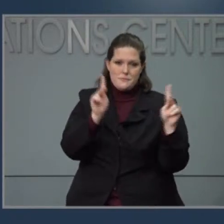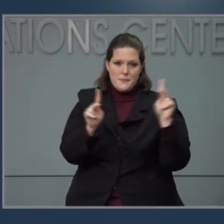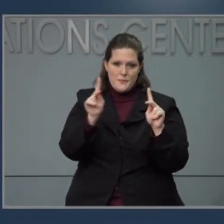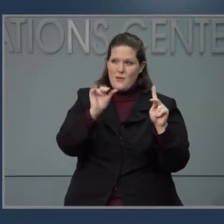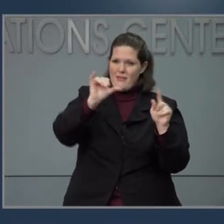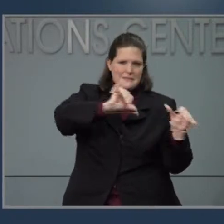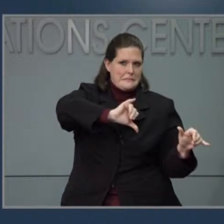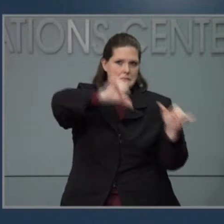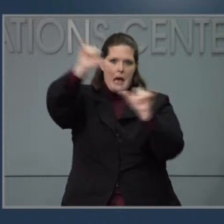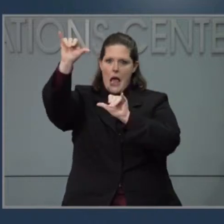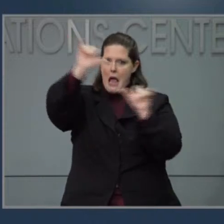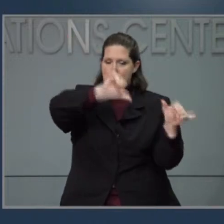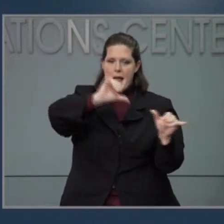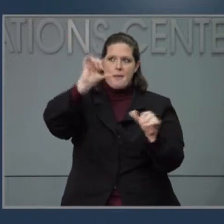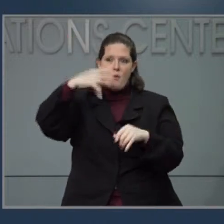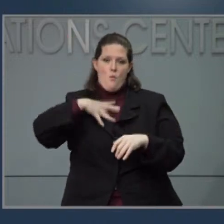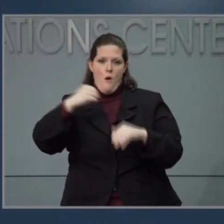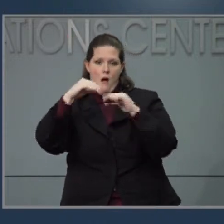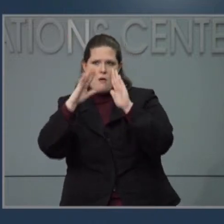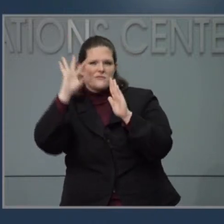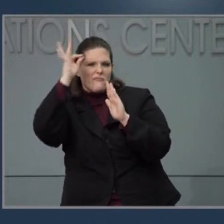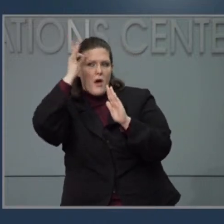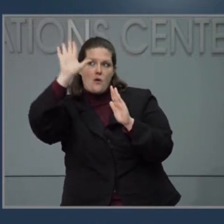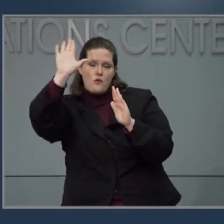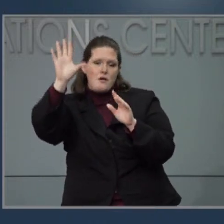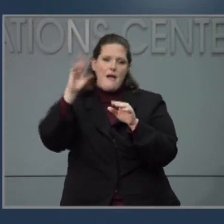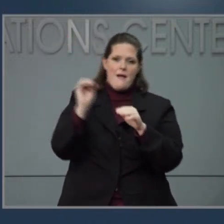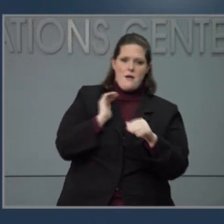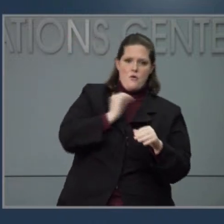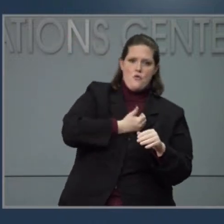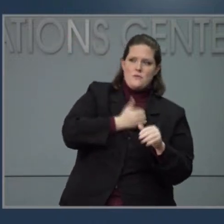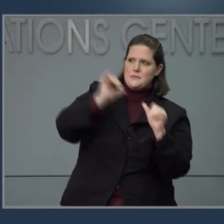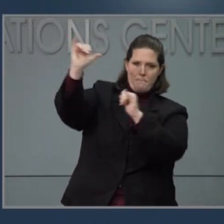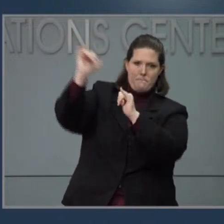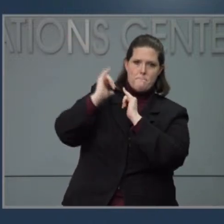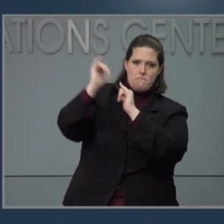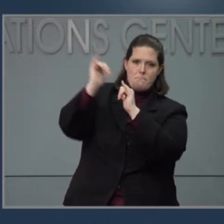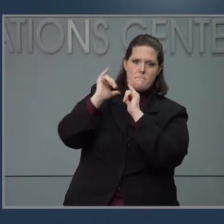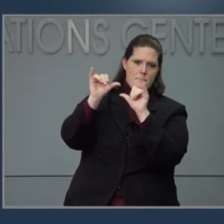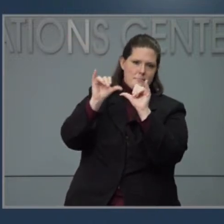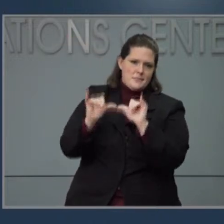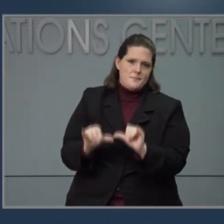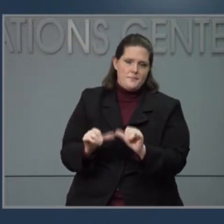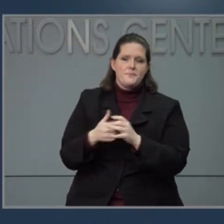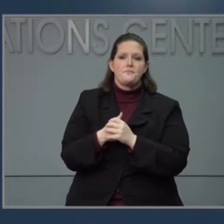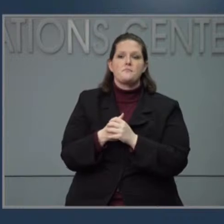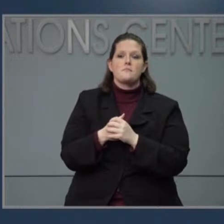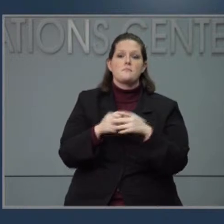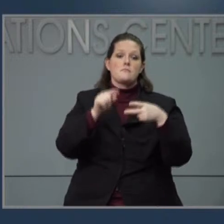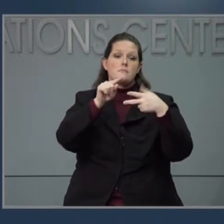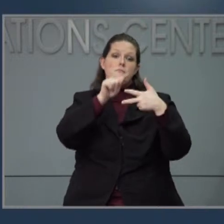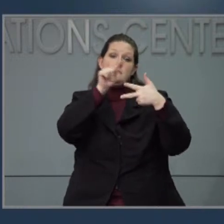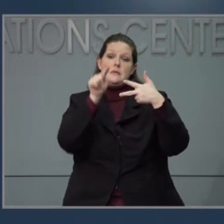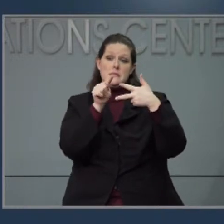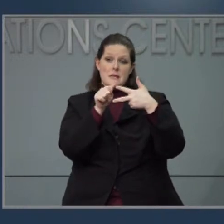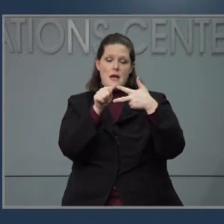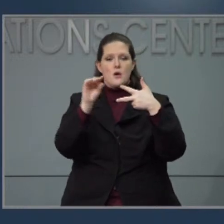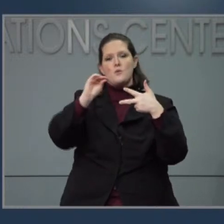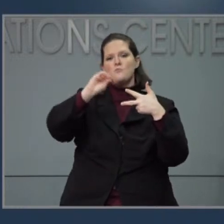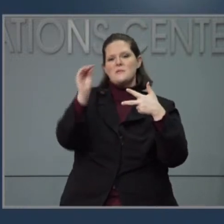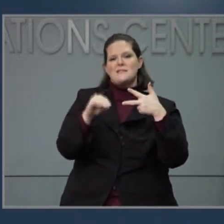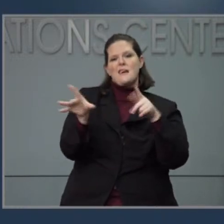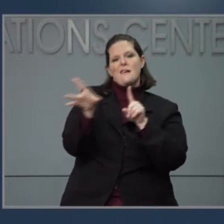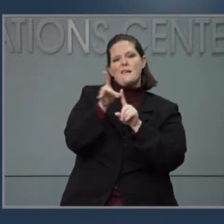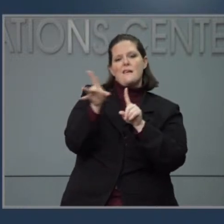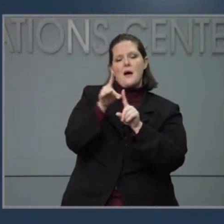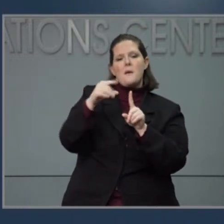Coronavirus Task Force uses to compare counties and states. The second metric is the percent of tests that are positive, and everyone's